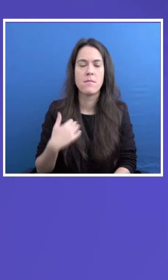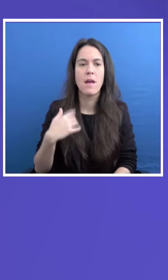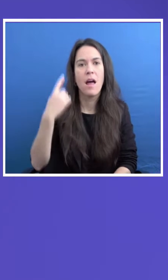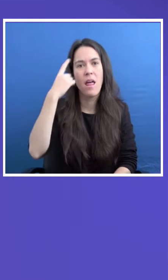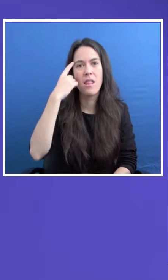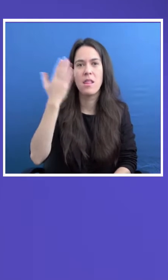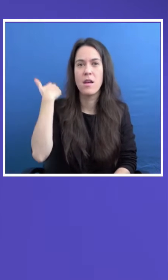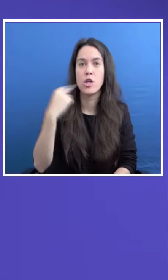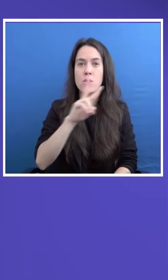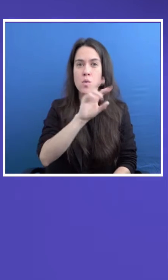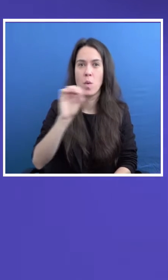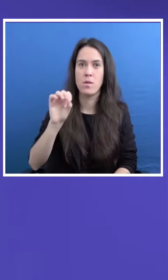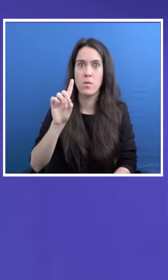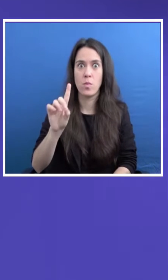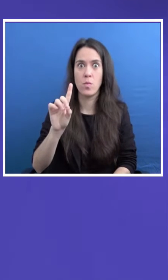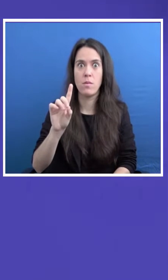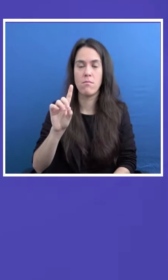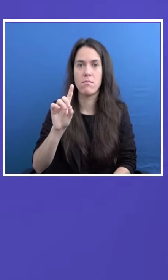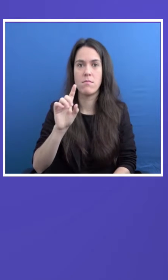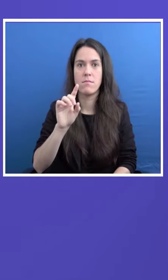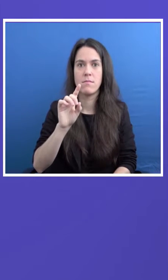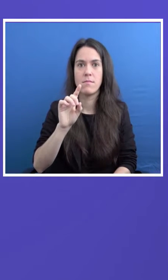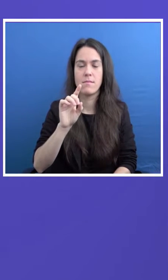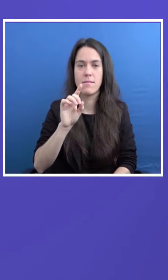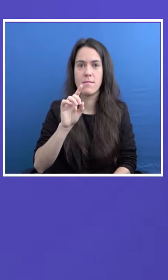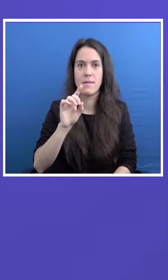In New York Times, in a number of UK